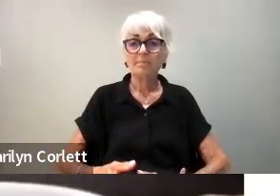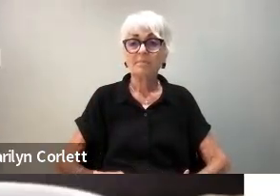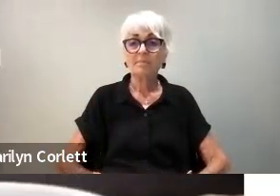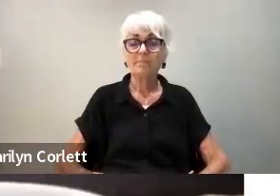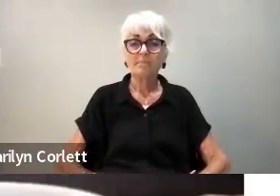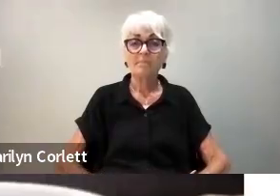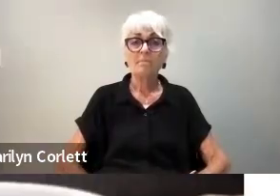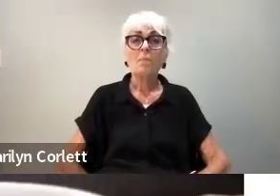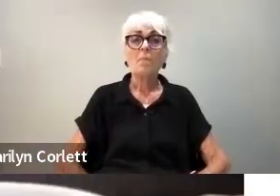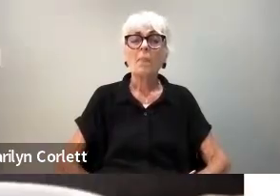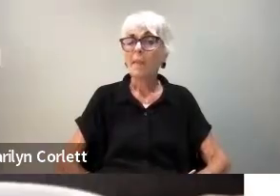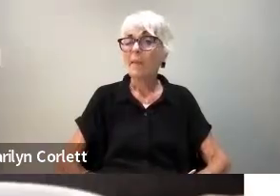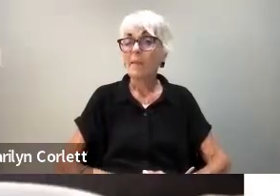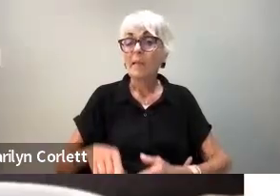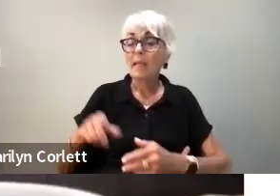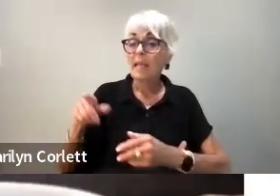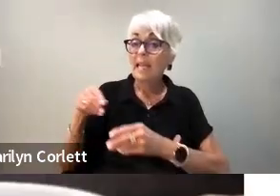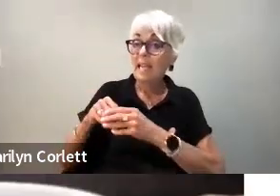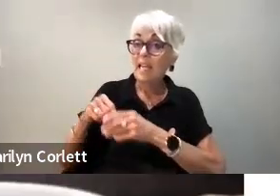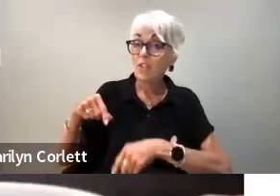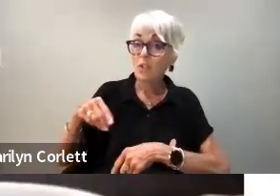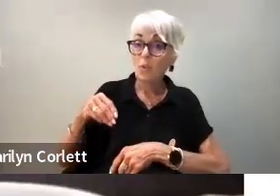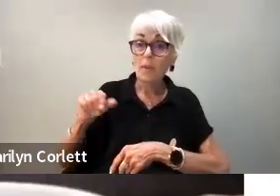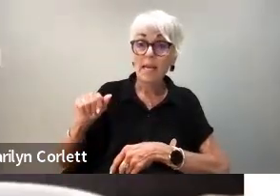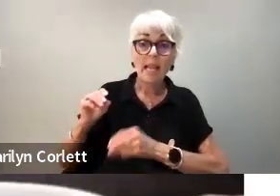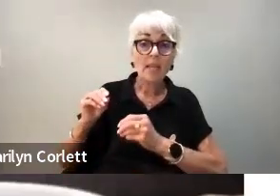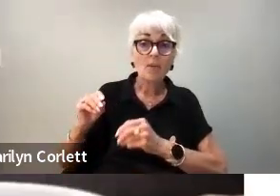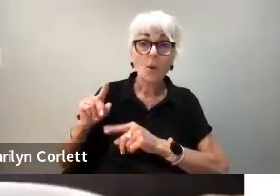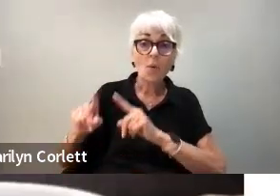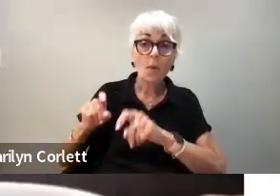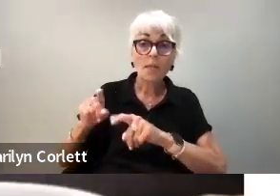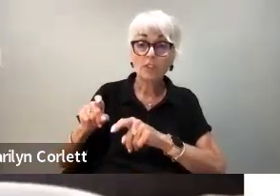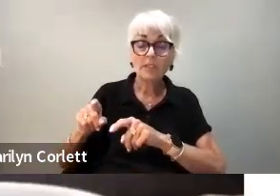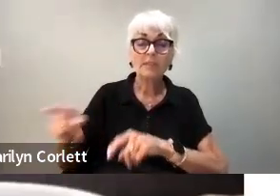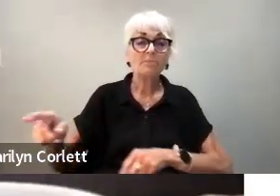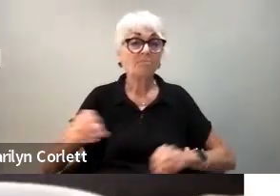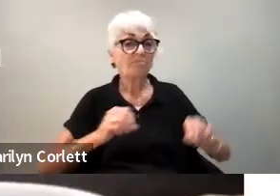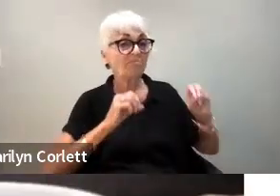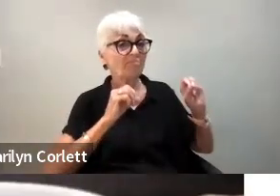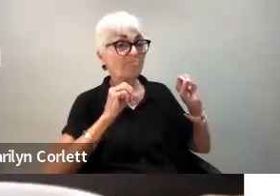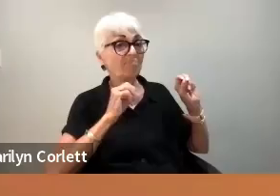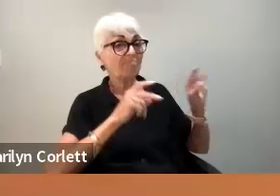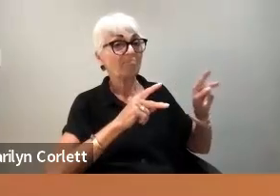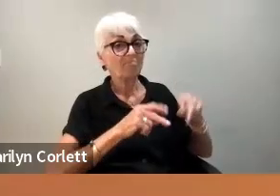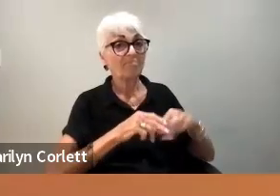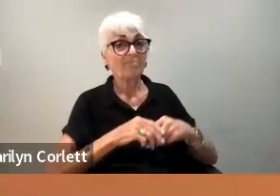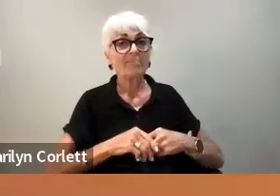No questions in the Q&A. Okie dokie.